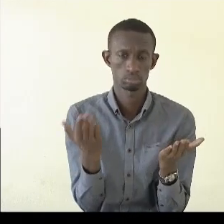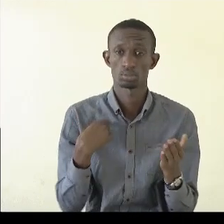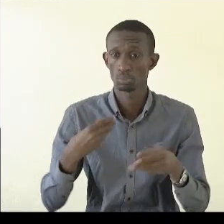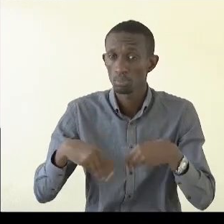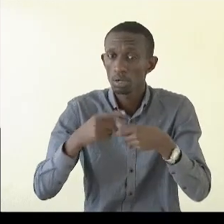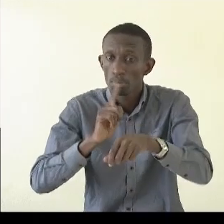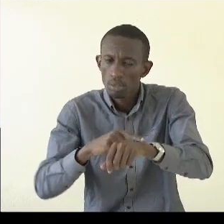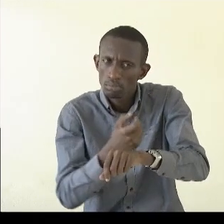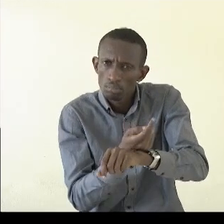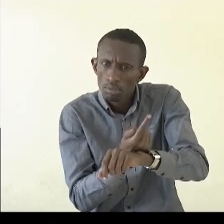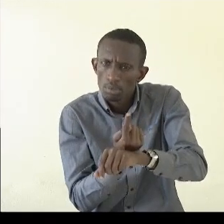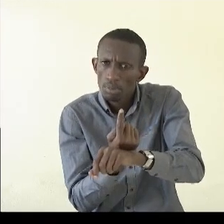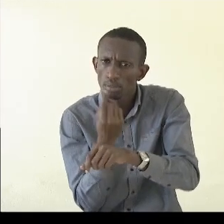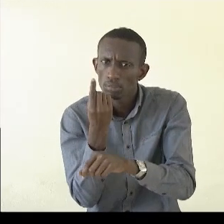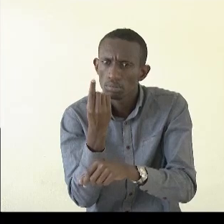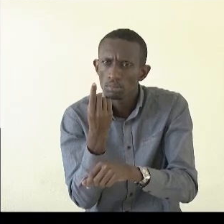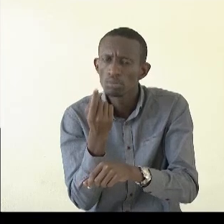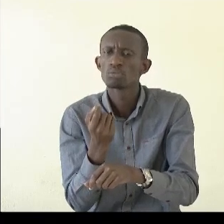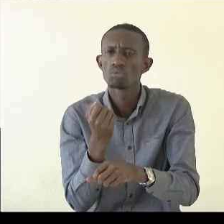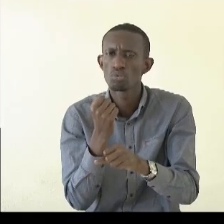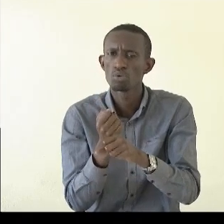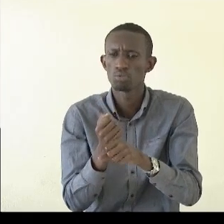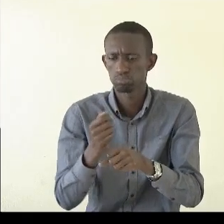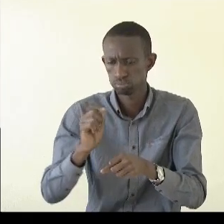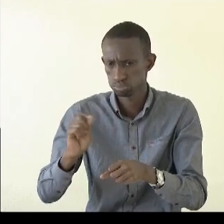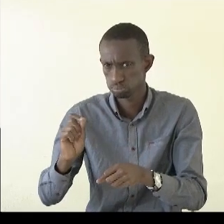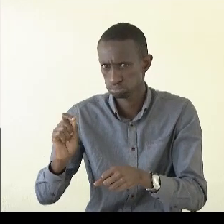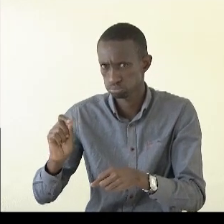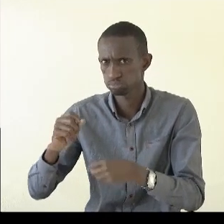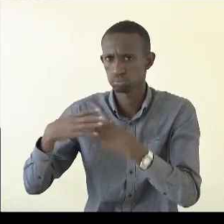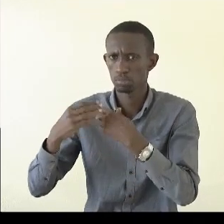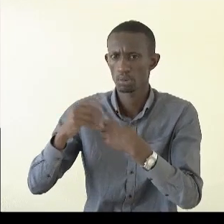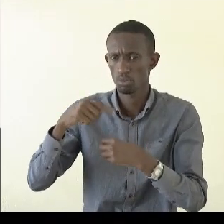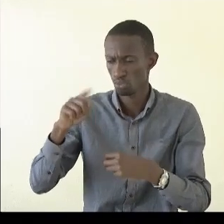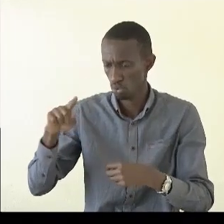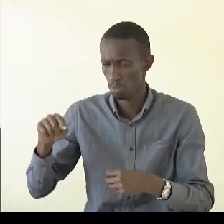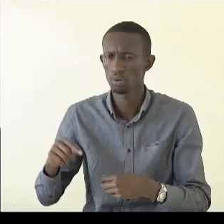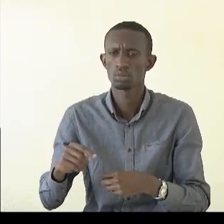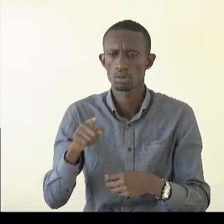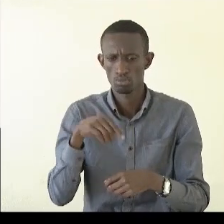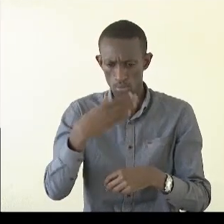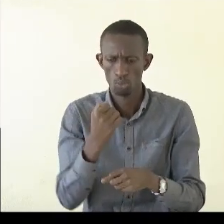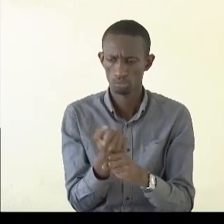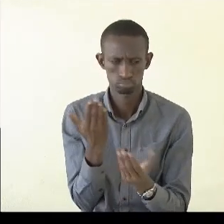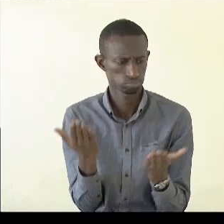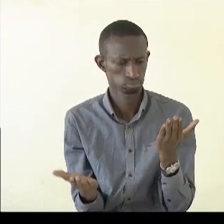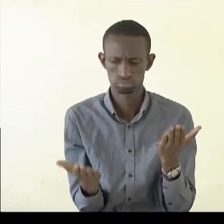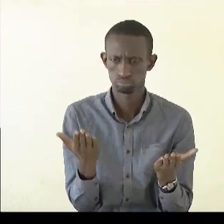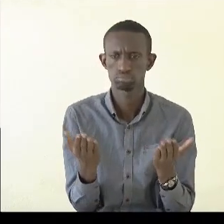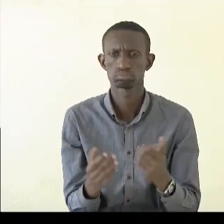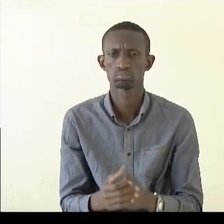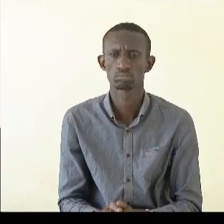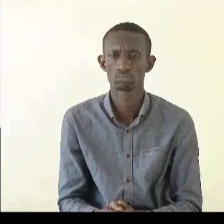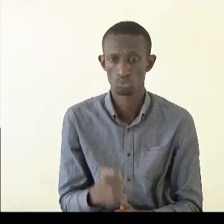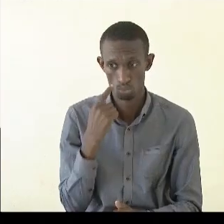I hesitate a little bit so that you can write the answer first. And then compare your answer with mine. That